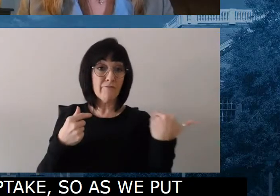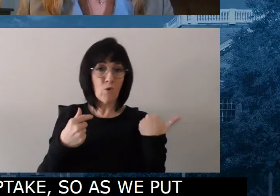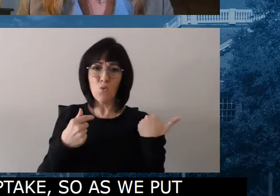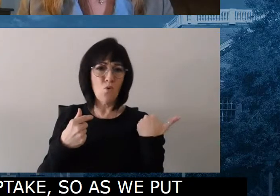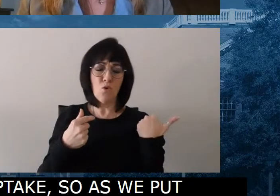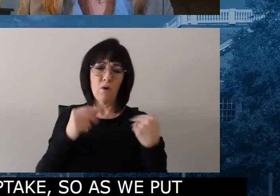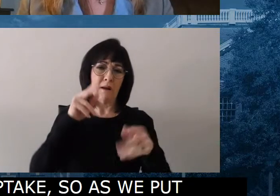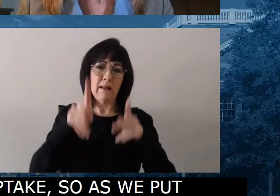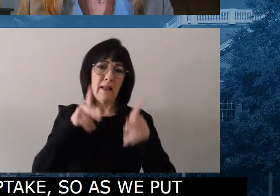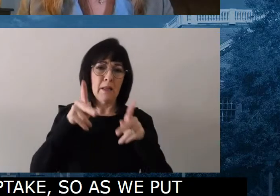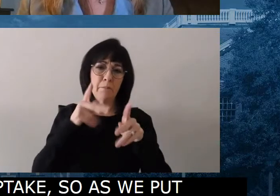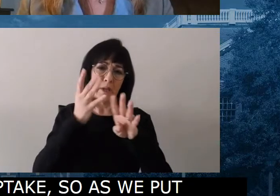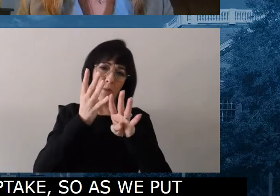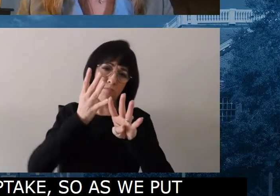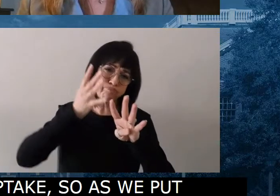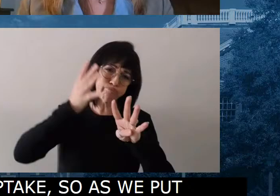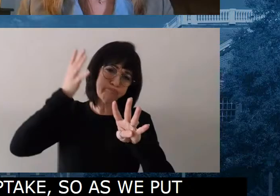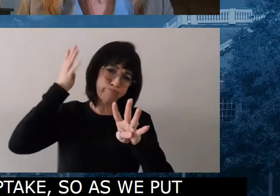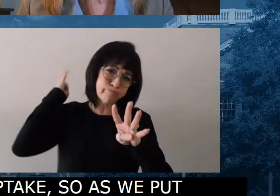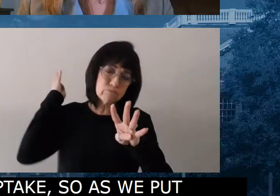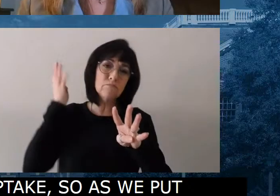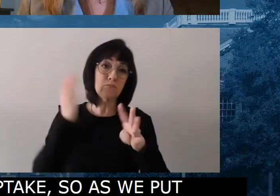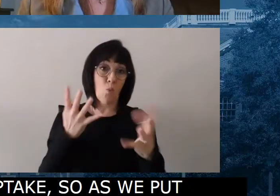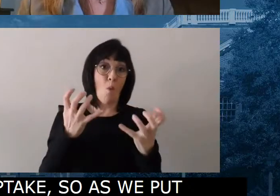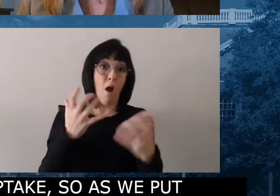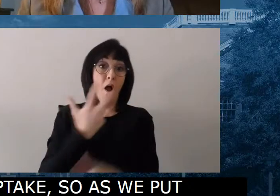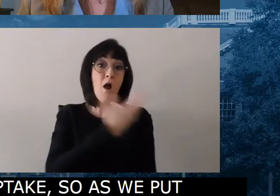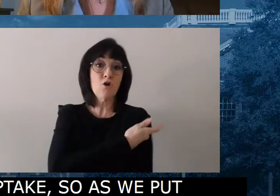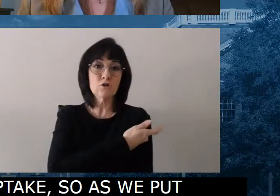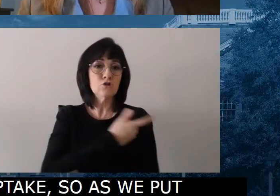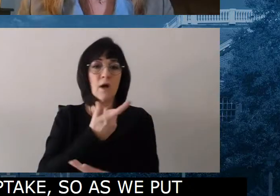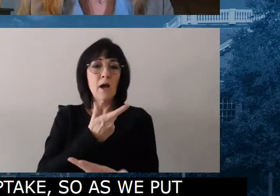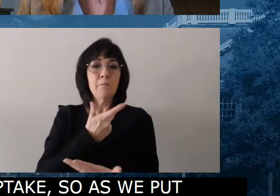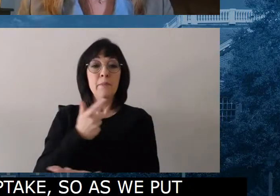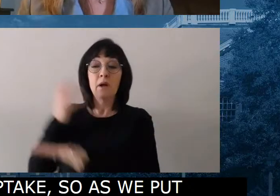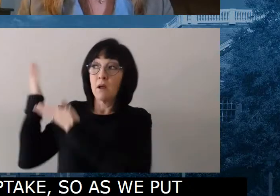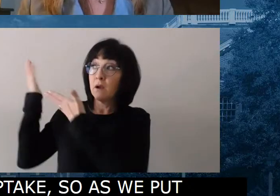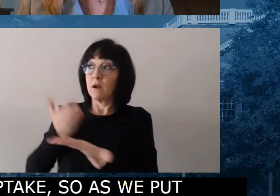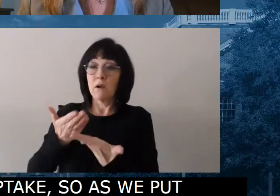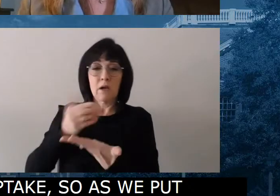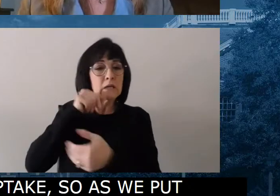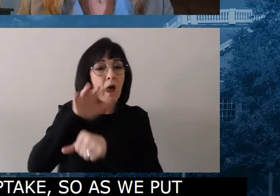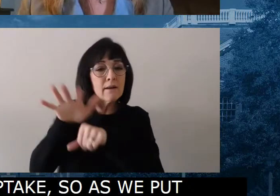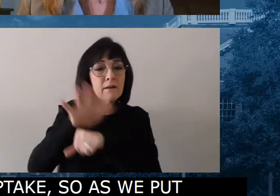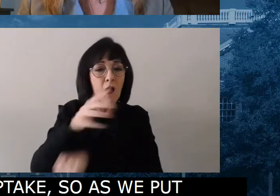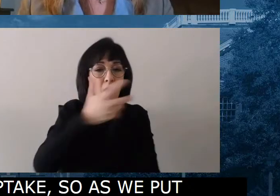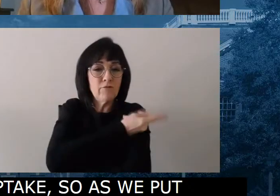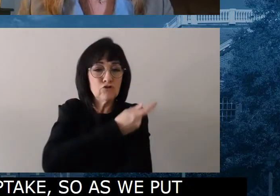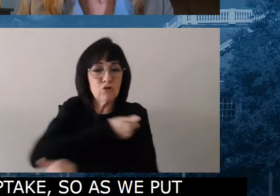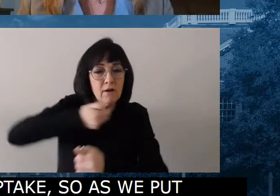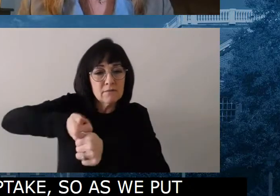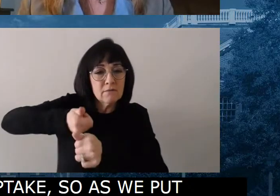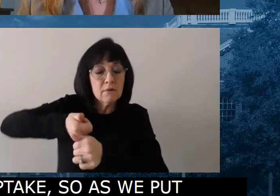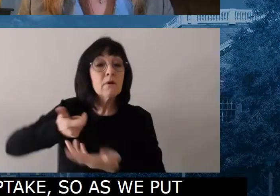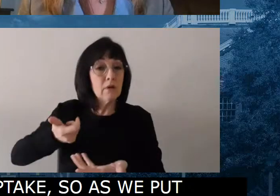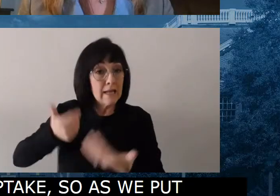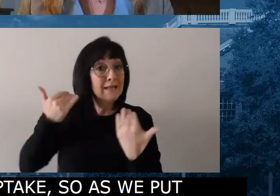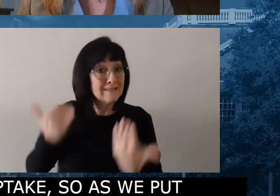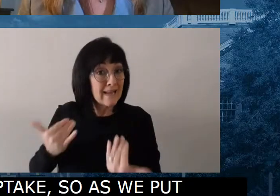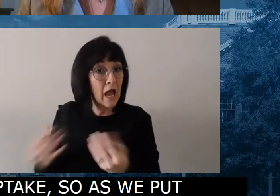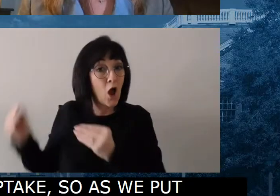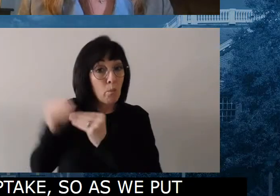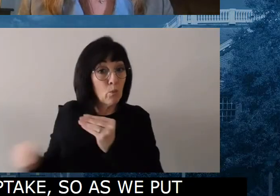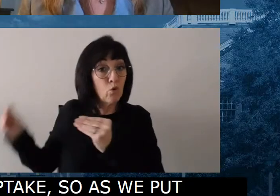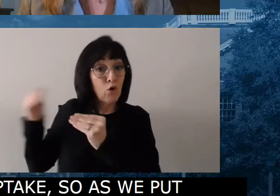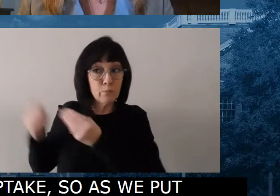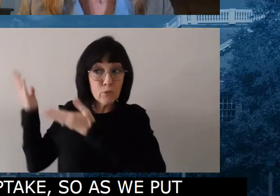The demand has softened, particularly as we've gotten more and more of the 65 and older age group vaccinated, as we've